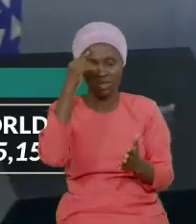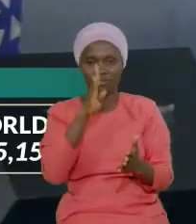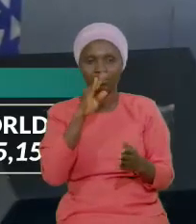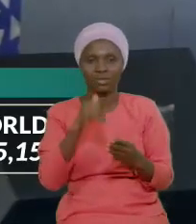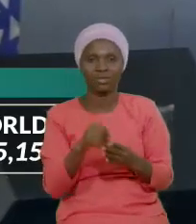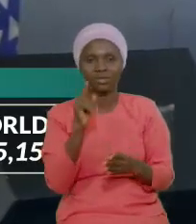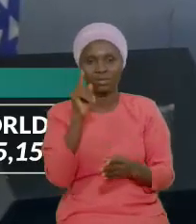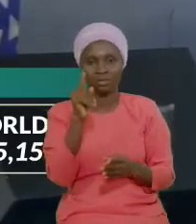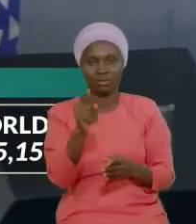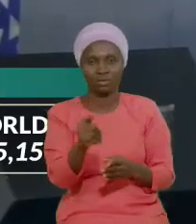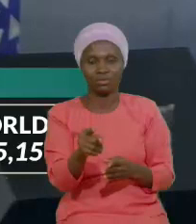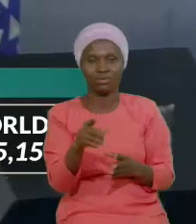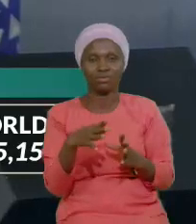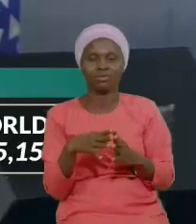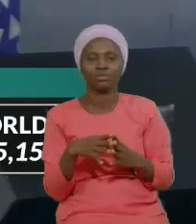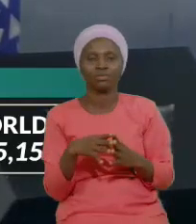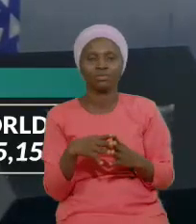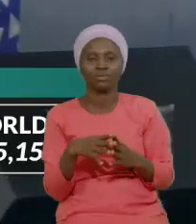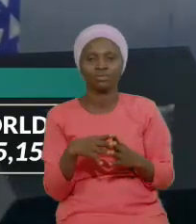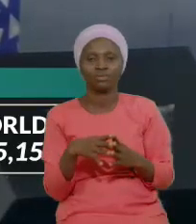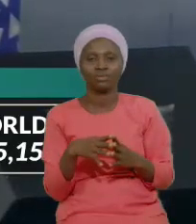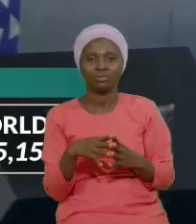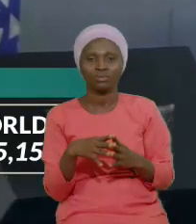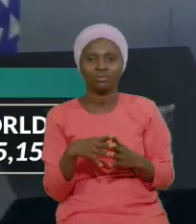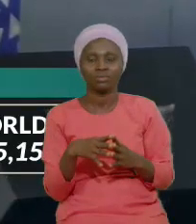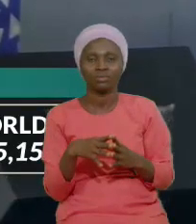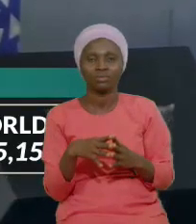mind be in you,